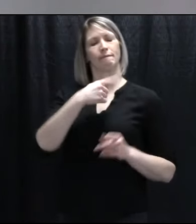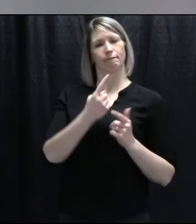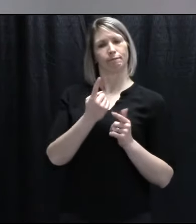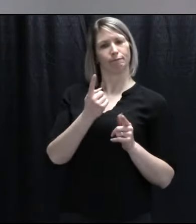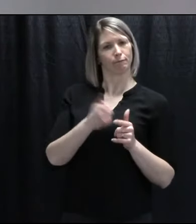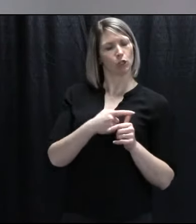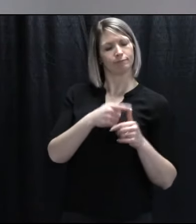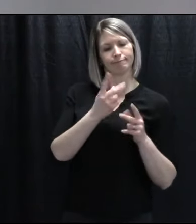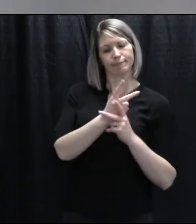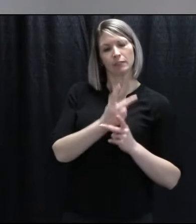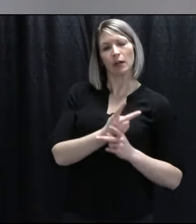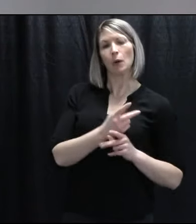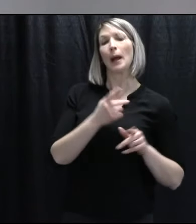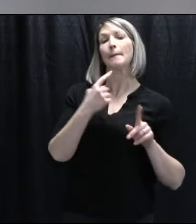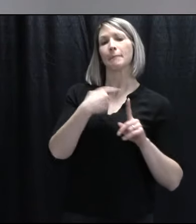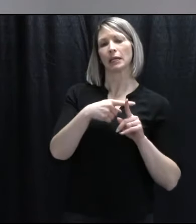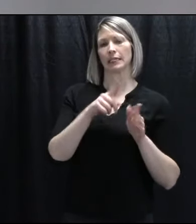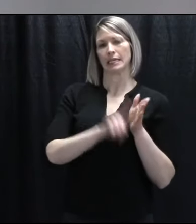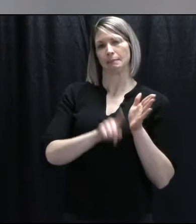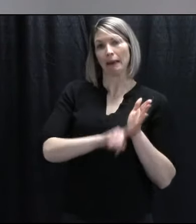meet spec.